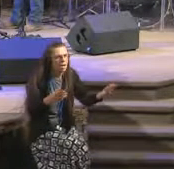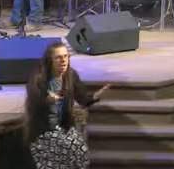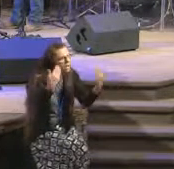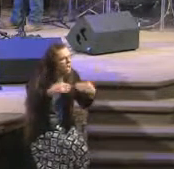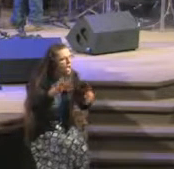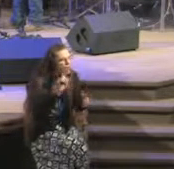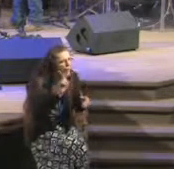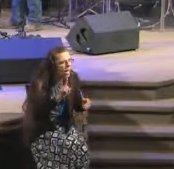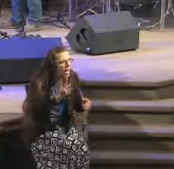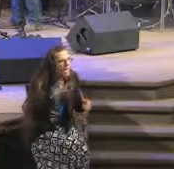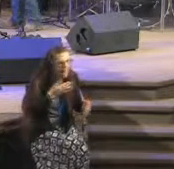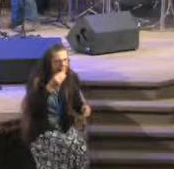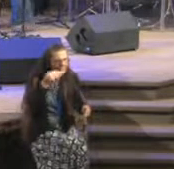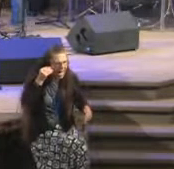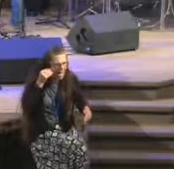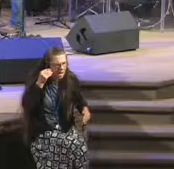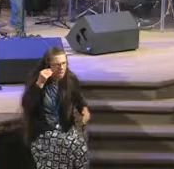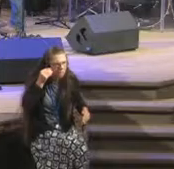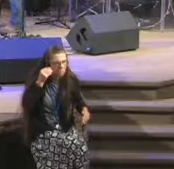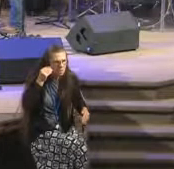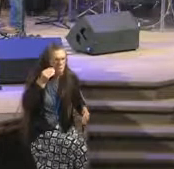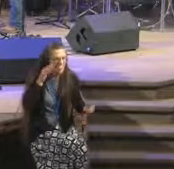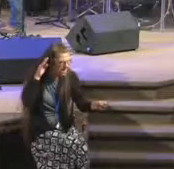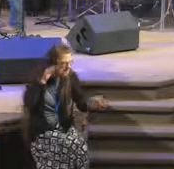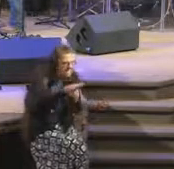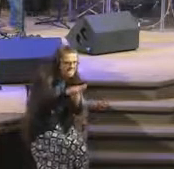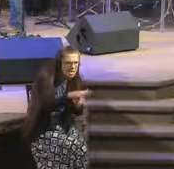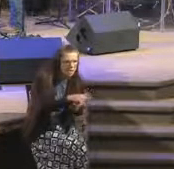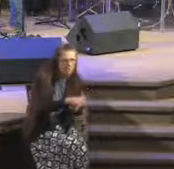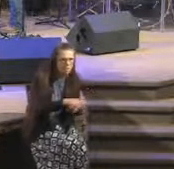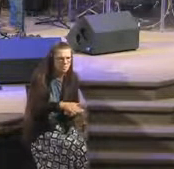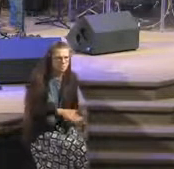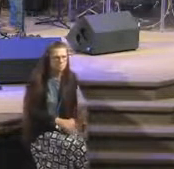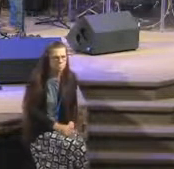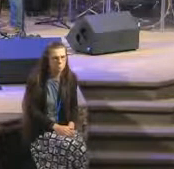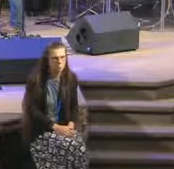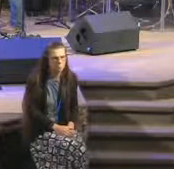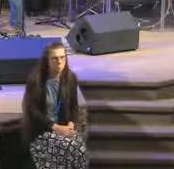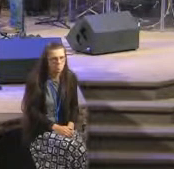To my house, that it may be filled.